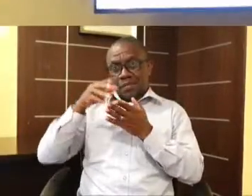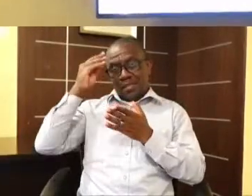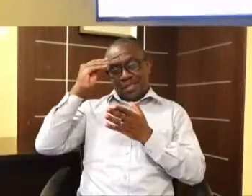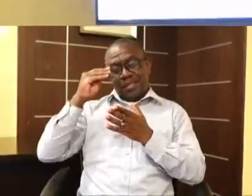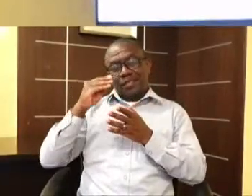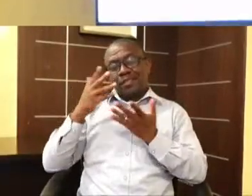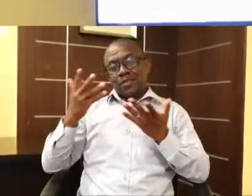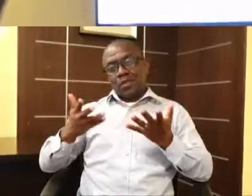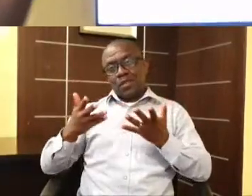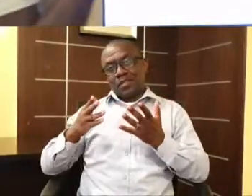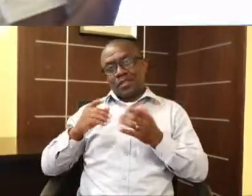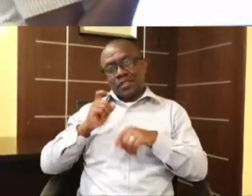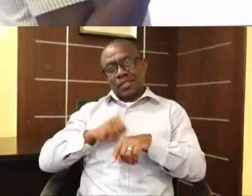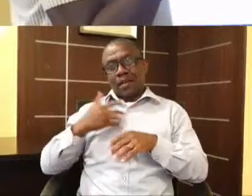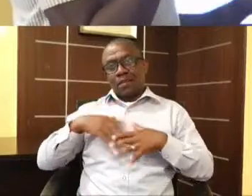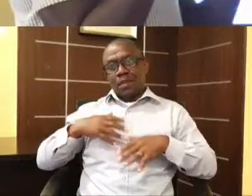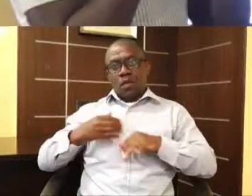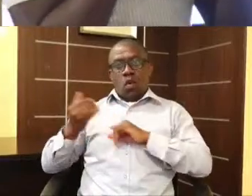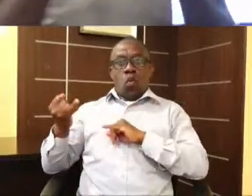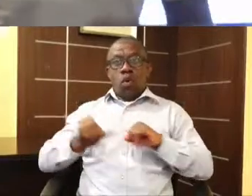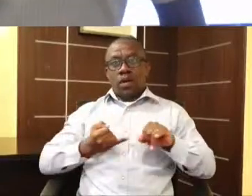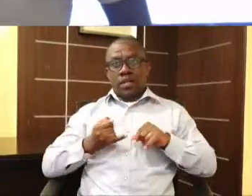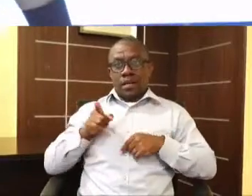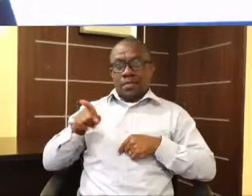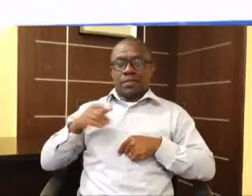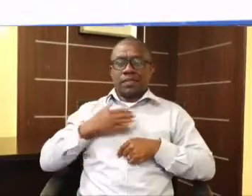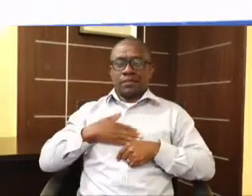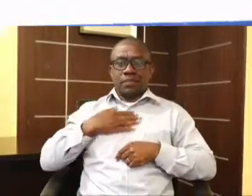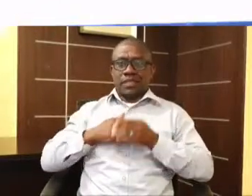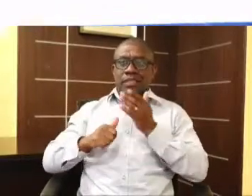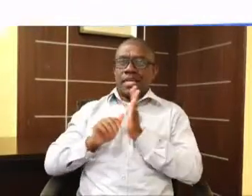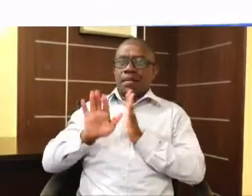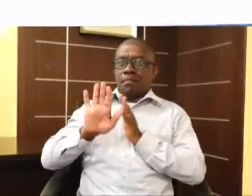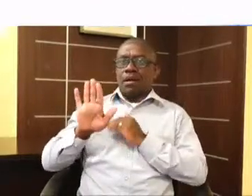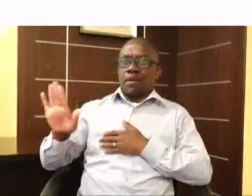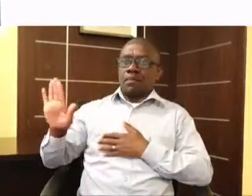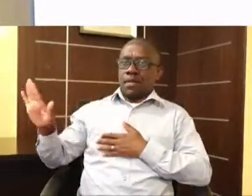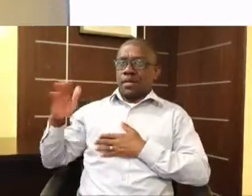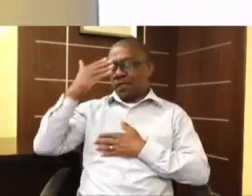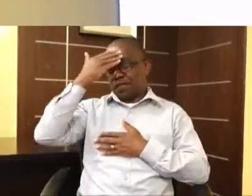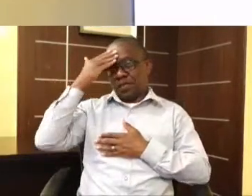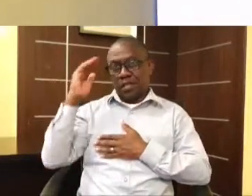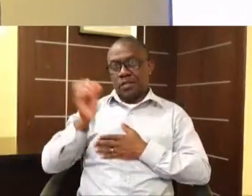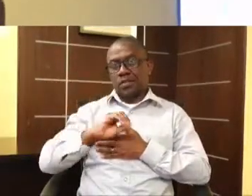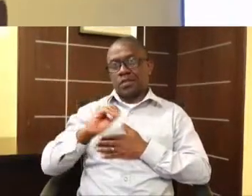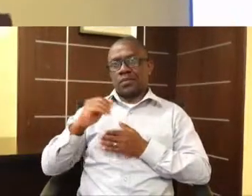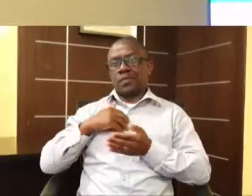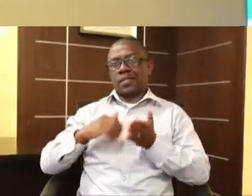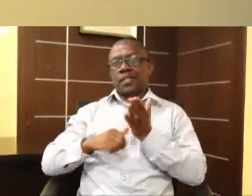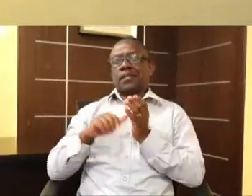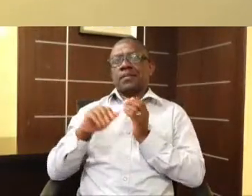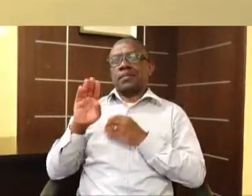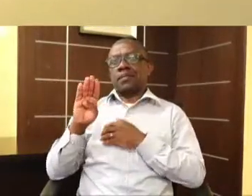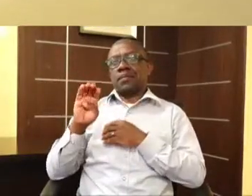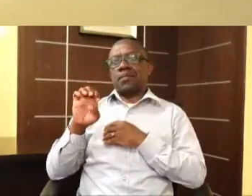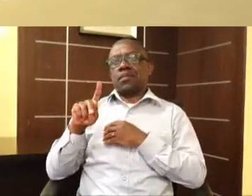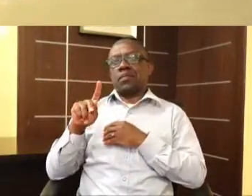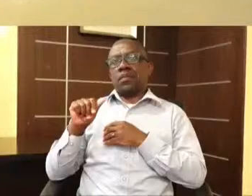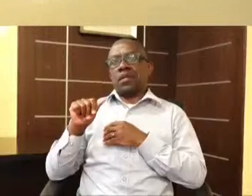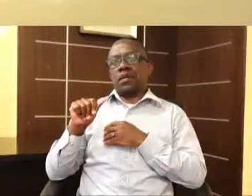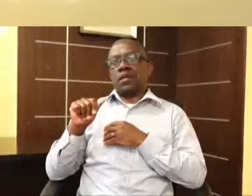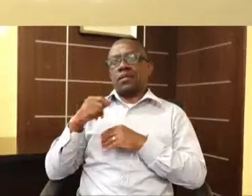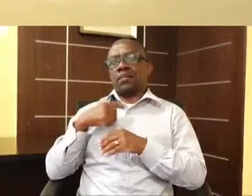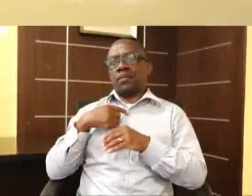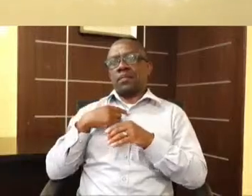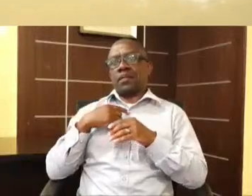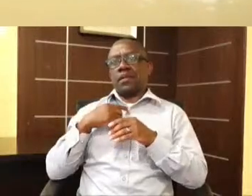time people are introducing themselves, don't forget their names. My name is Becca. I'm representing